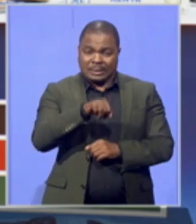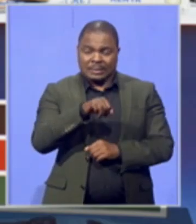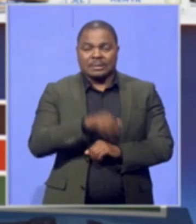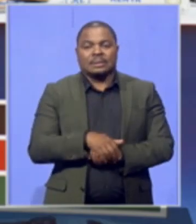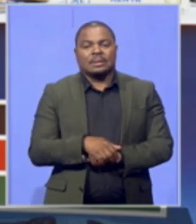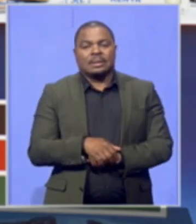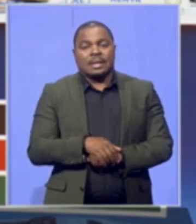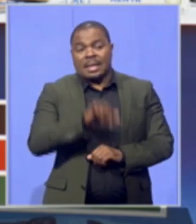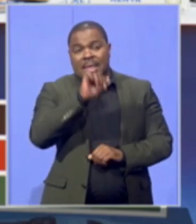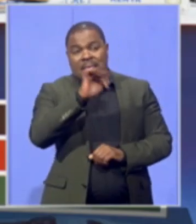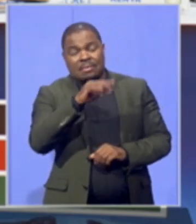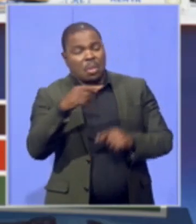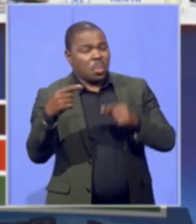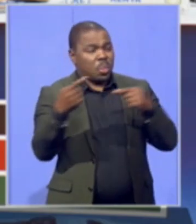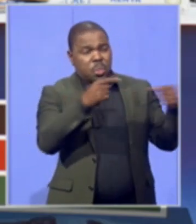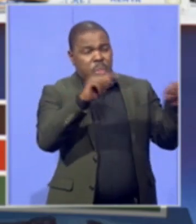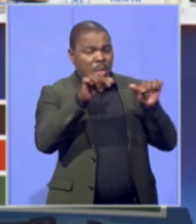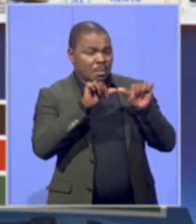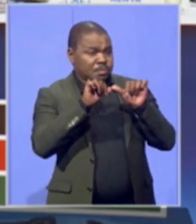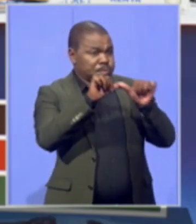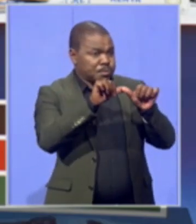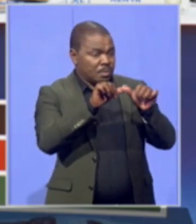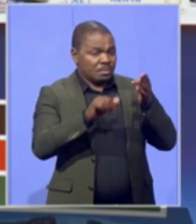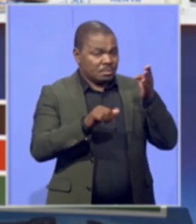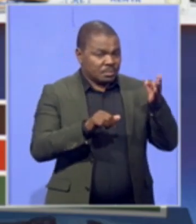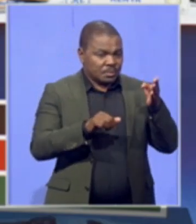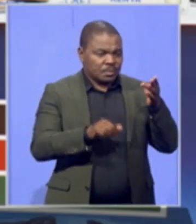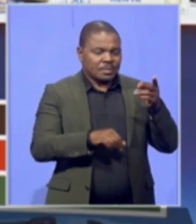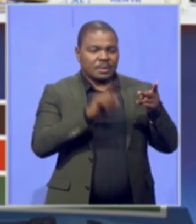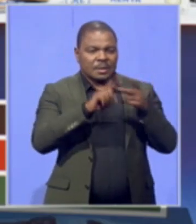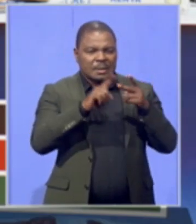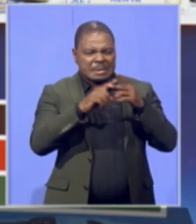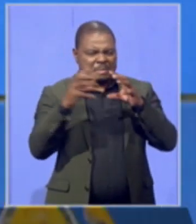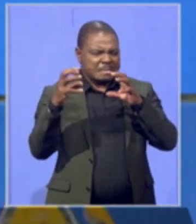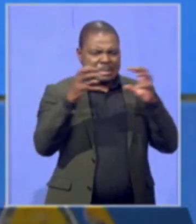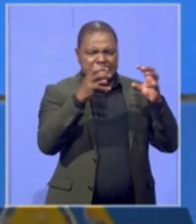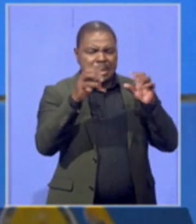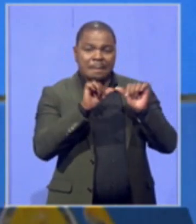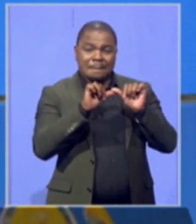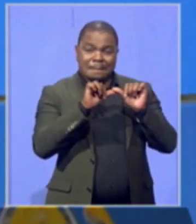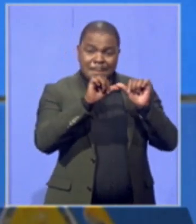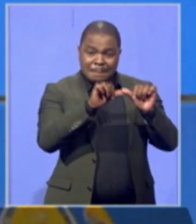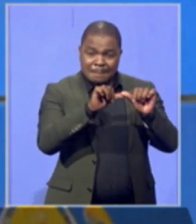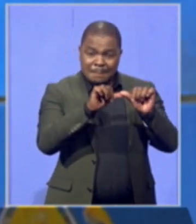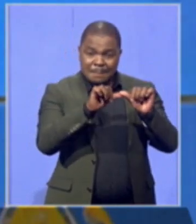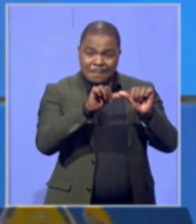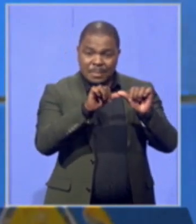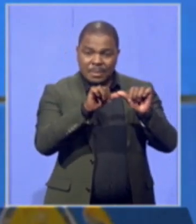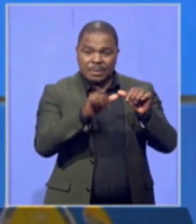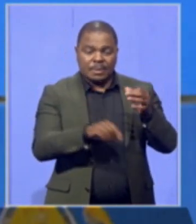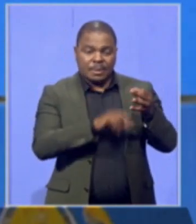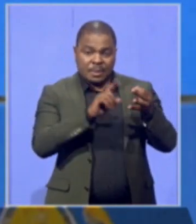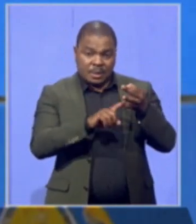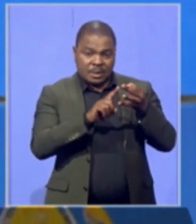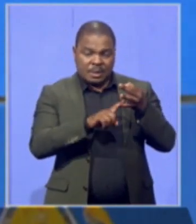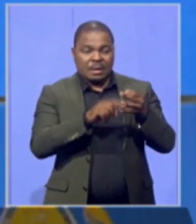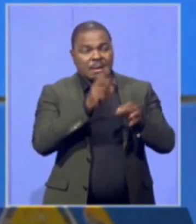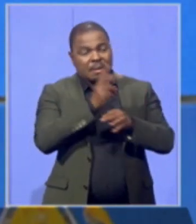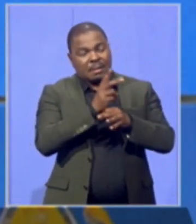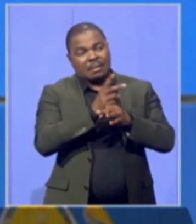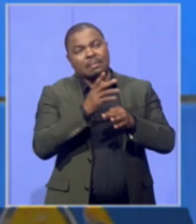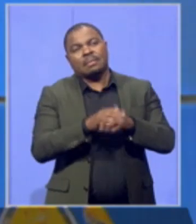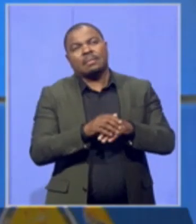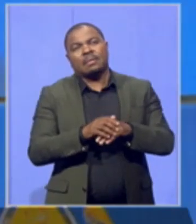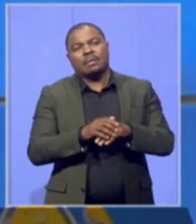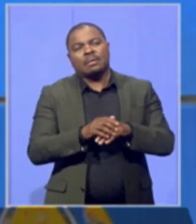ongoing instability, growing hostilities, and the ever-increasing number